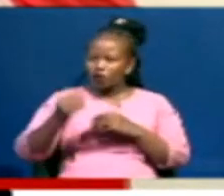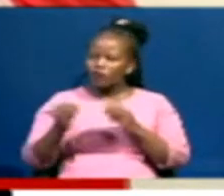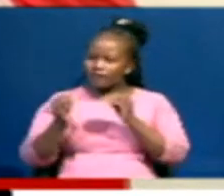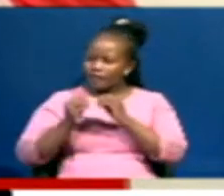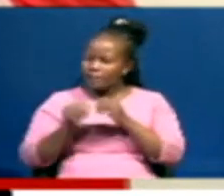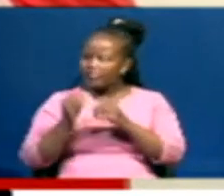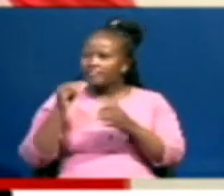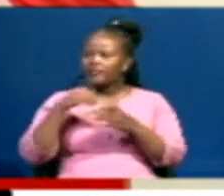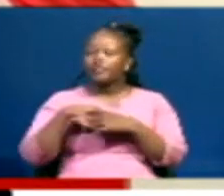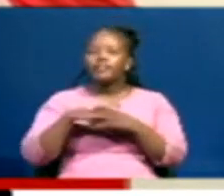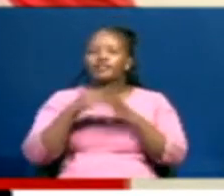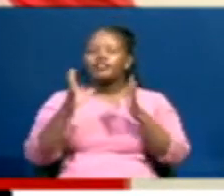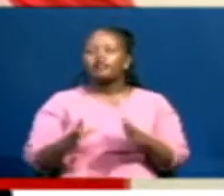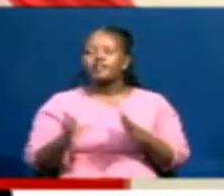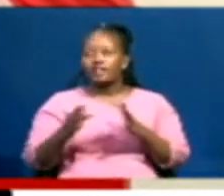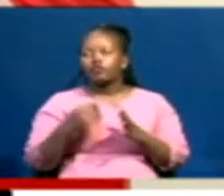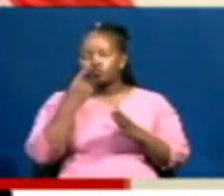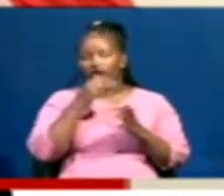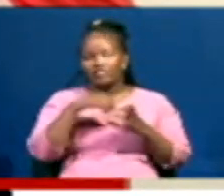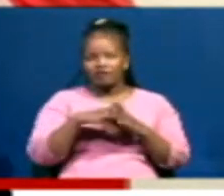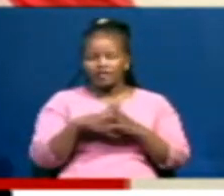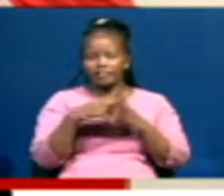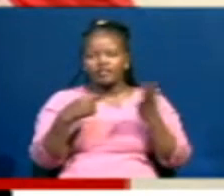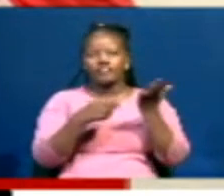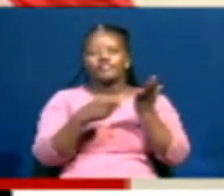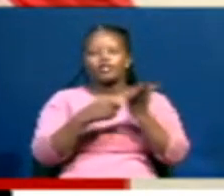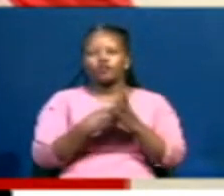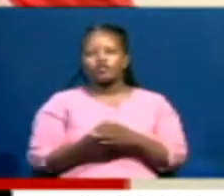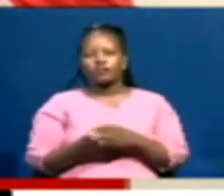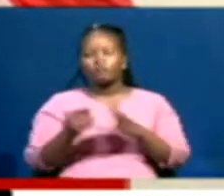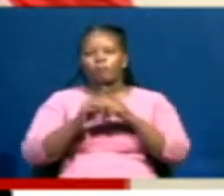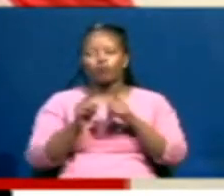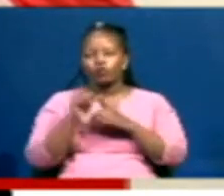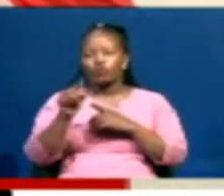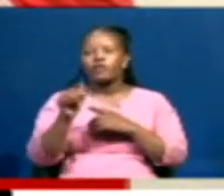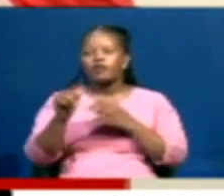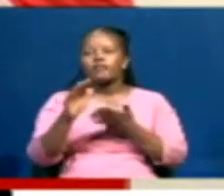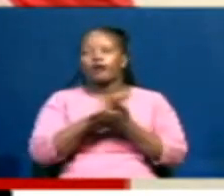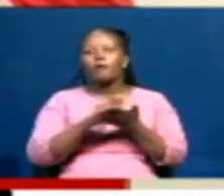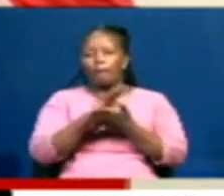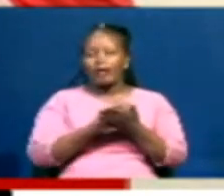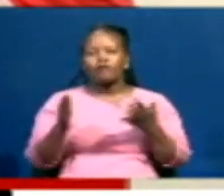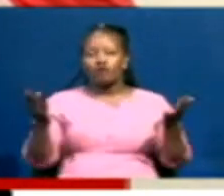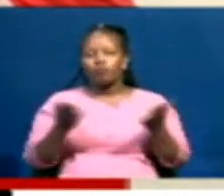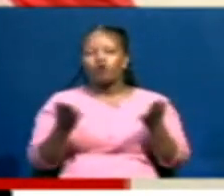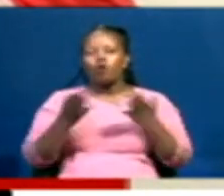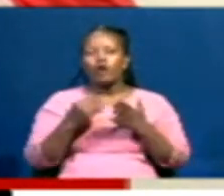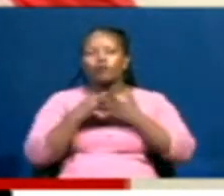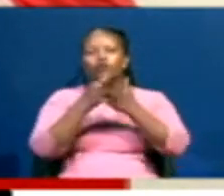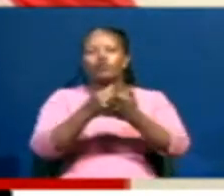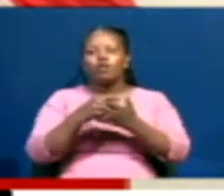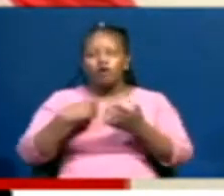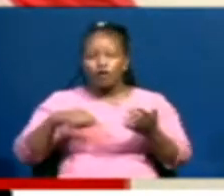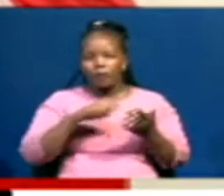in investing in tech. And the second thing is that it is a platform that is going to help us in accelerating